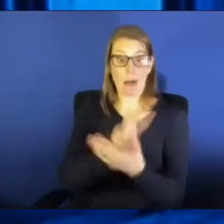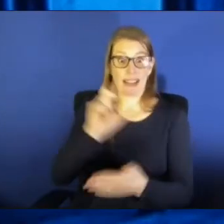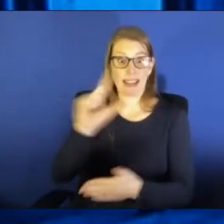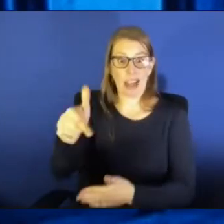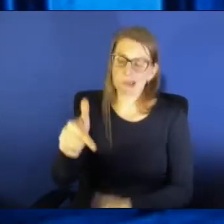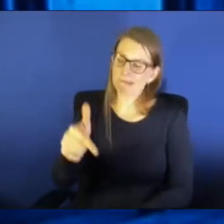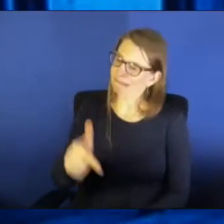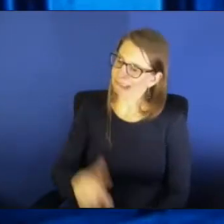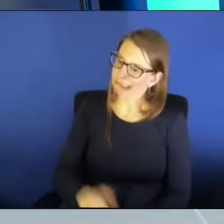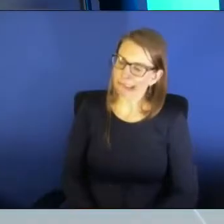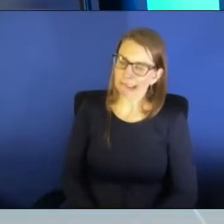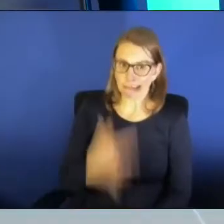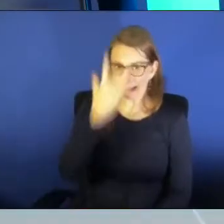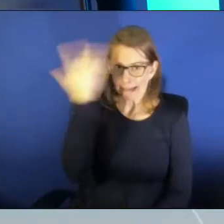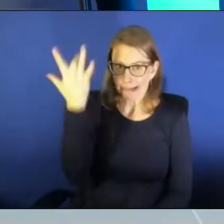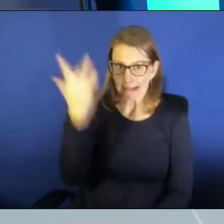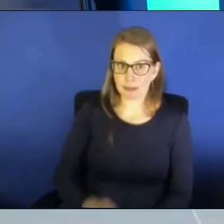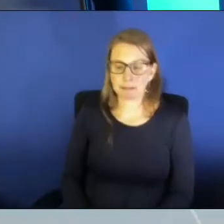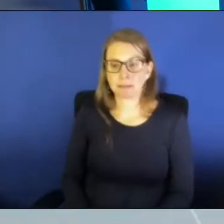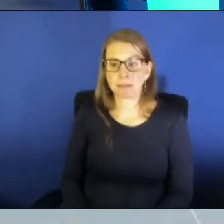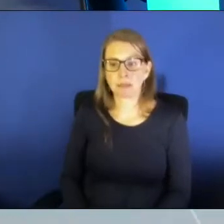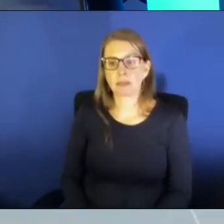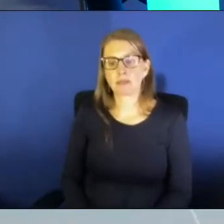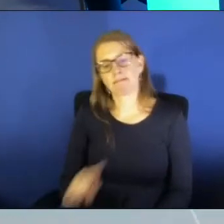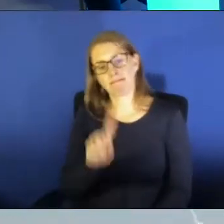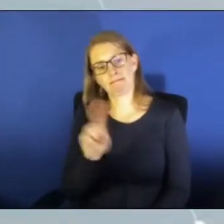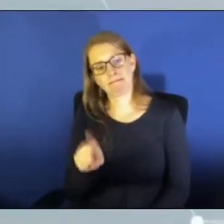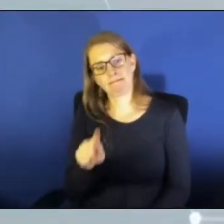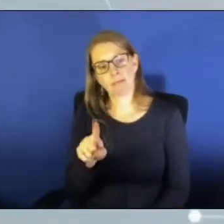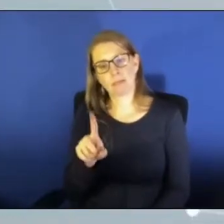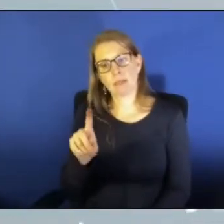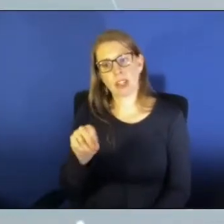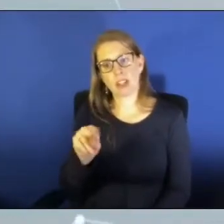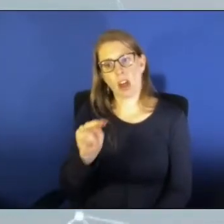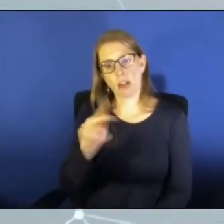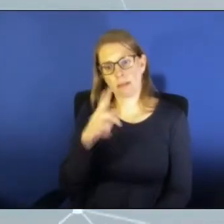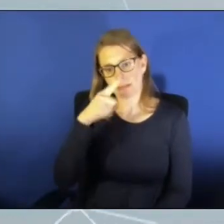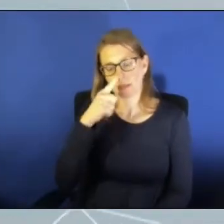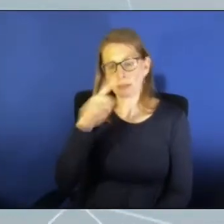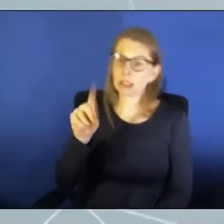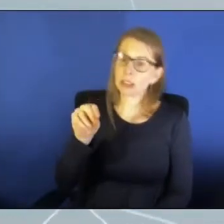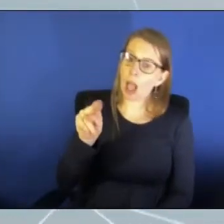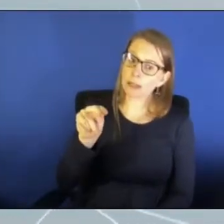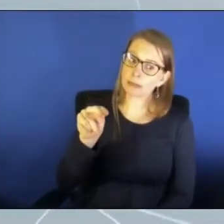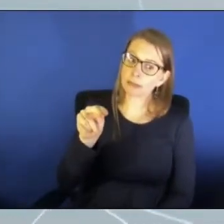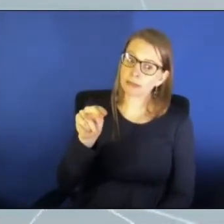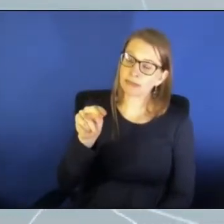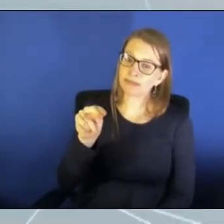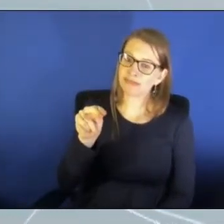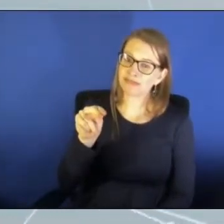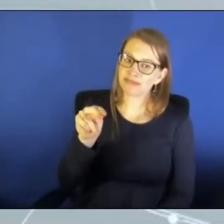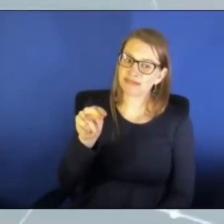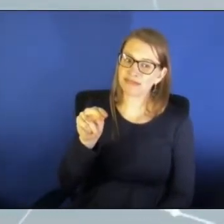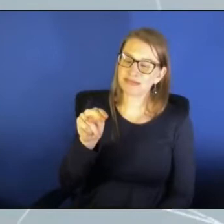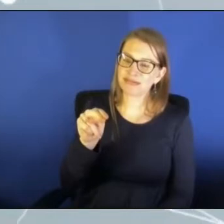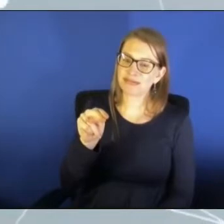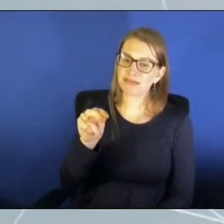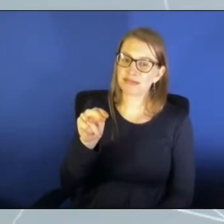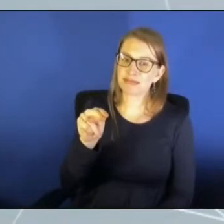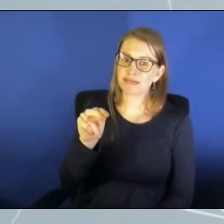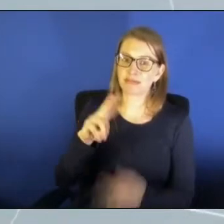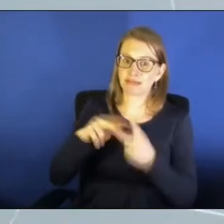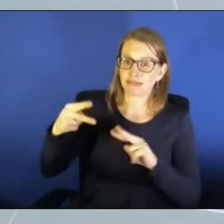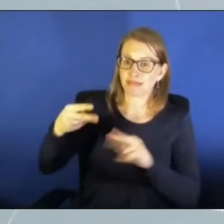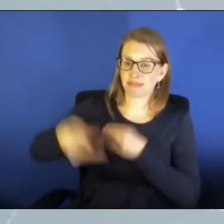myself in trouble with. I have a question for Don. If I can ask Don, we've heard the doctors talk about how it can be genetic, or you